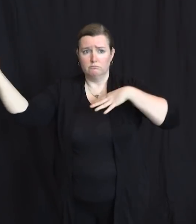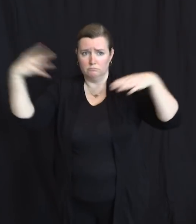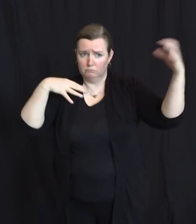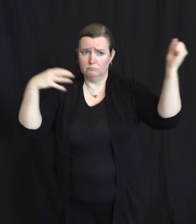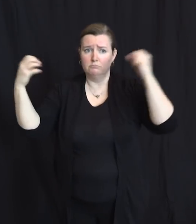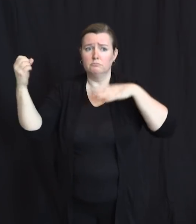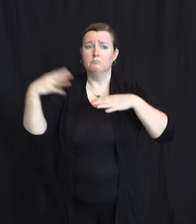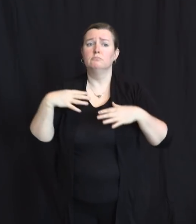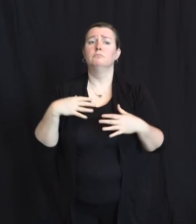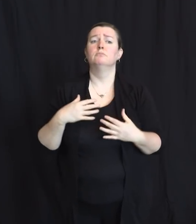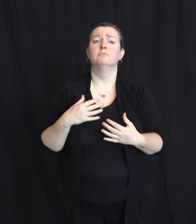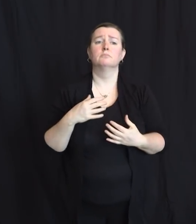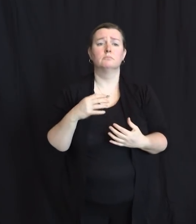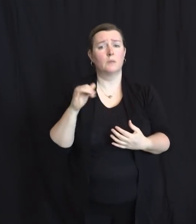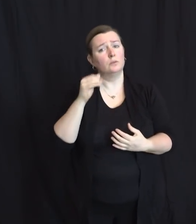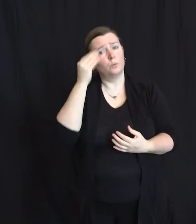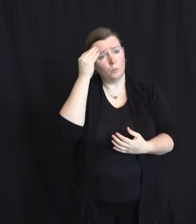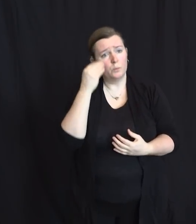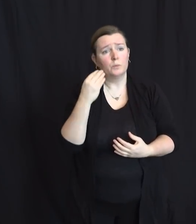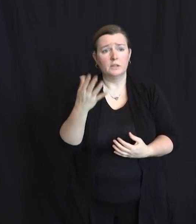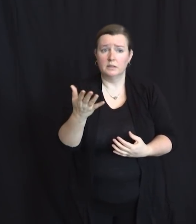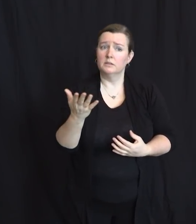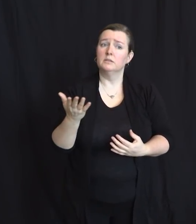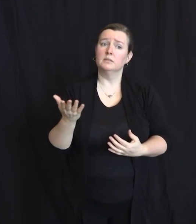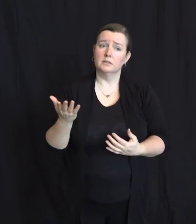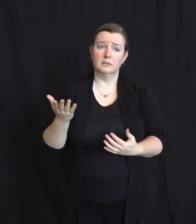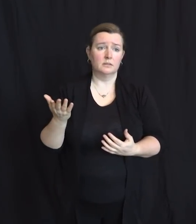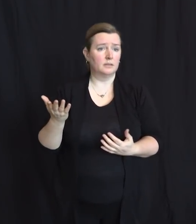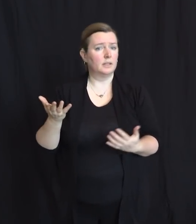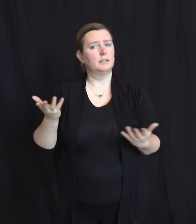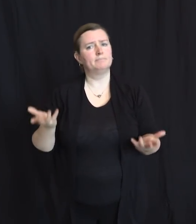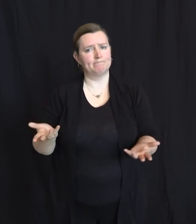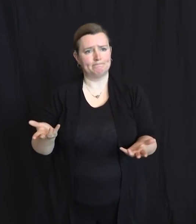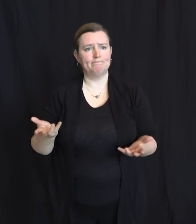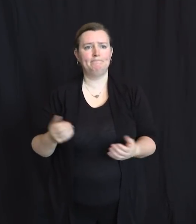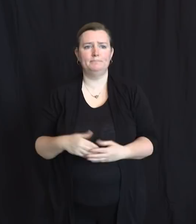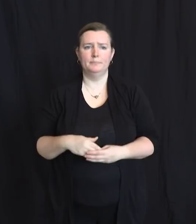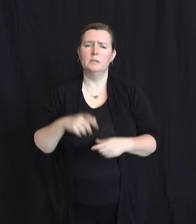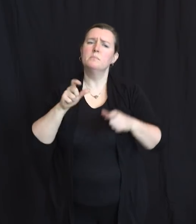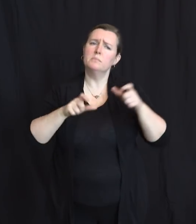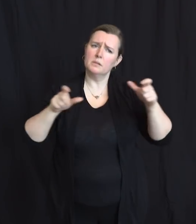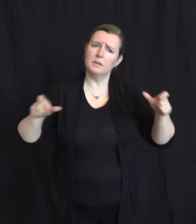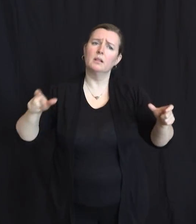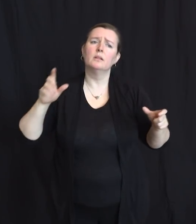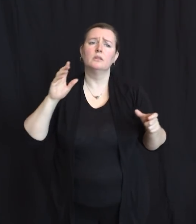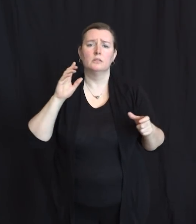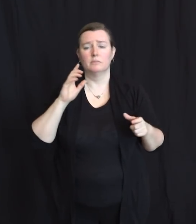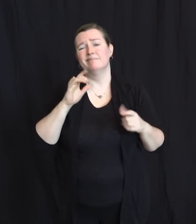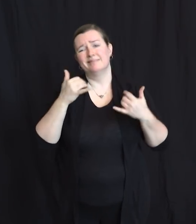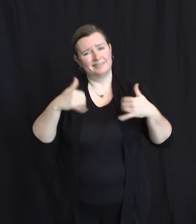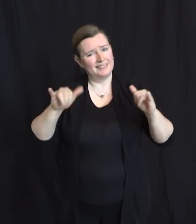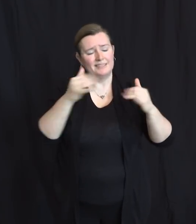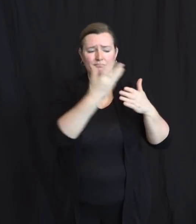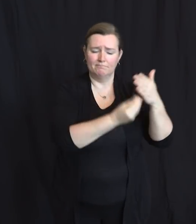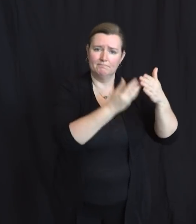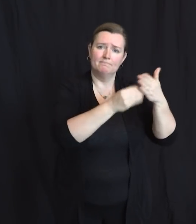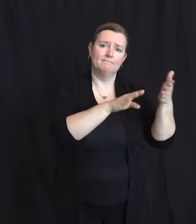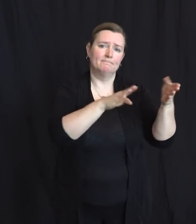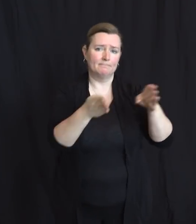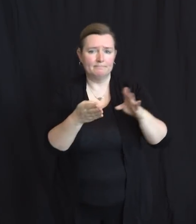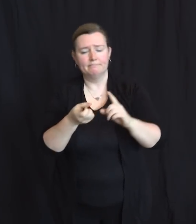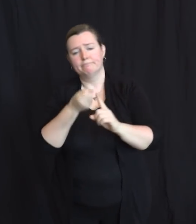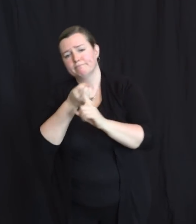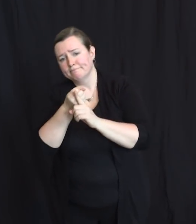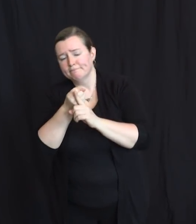said from the very beginning, it will not be without casualty, and we will have the sad task to update that in a minute, that we're going to get